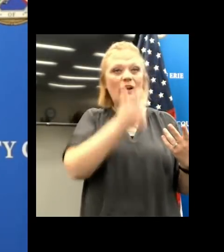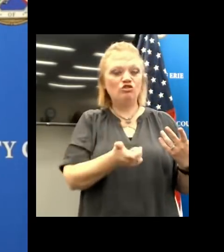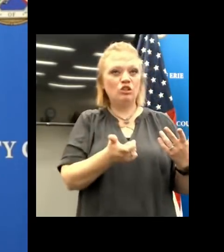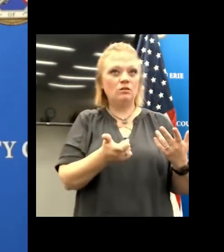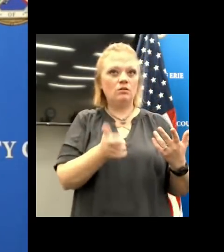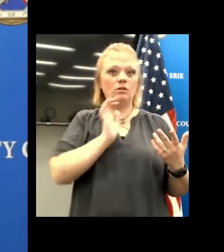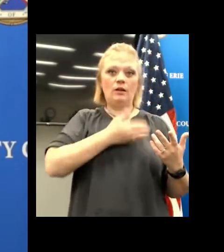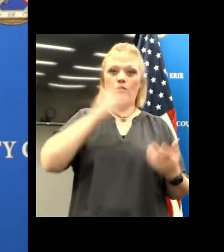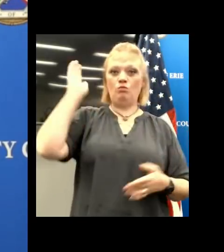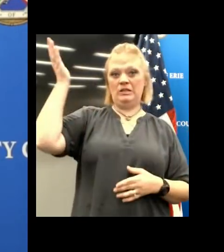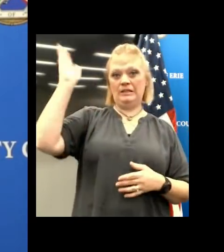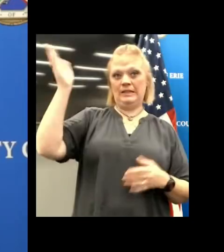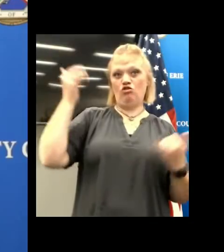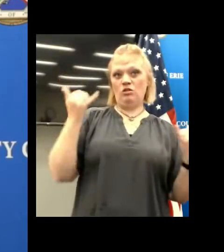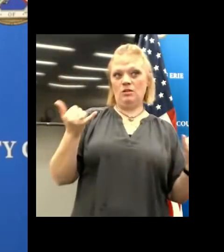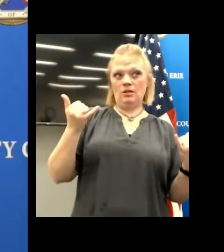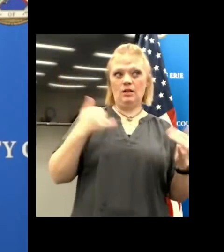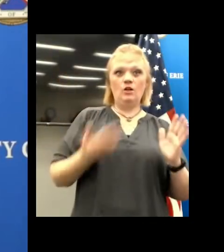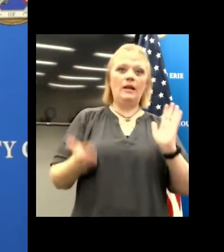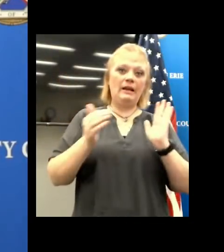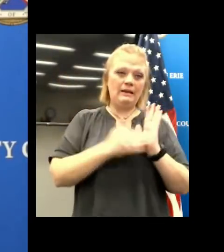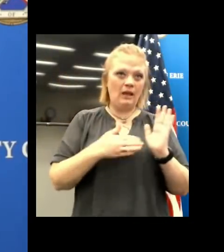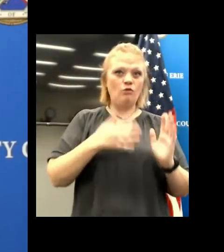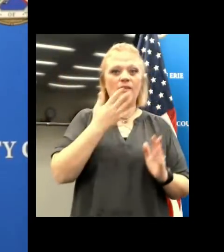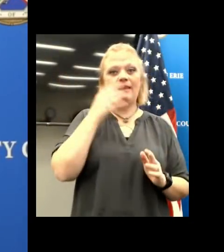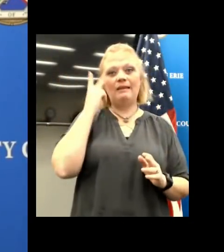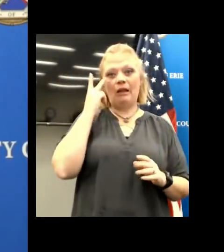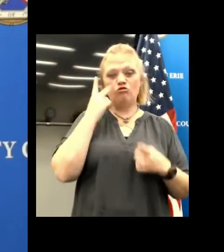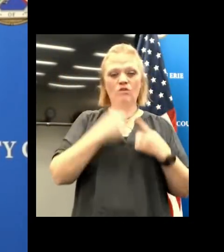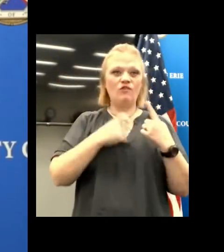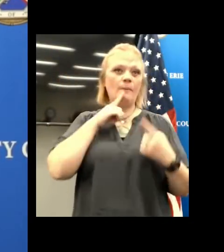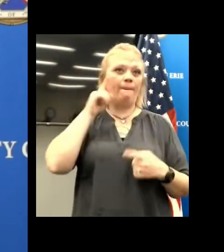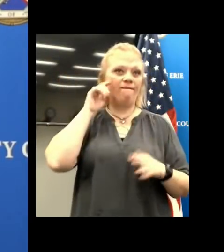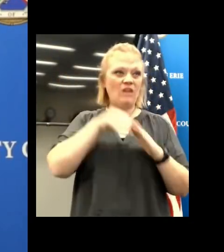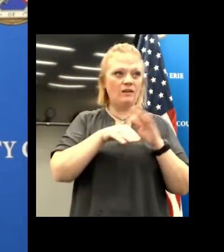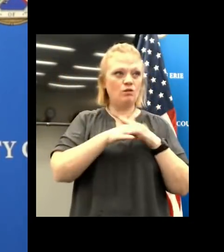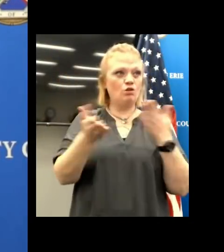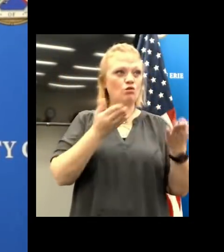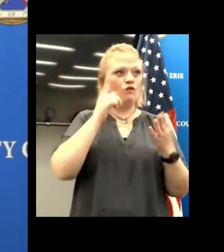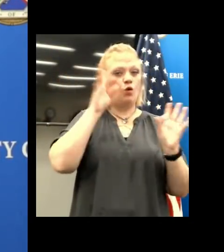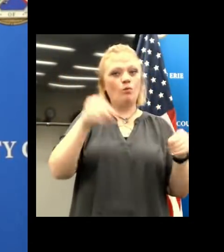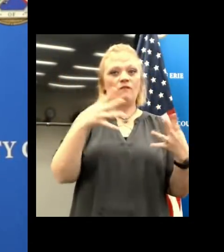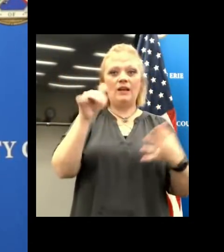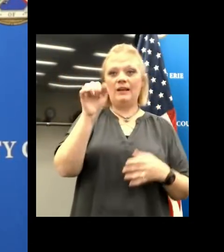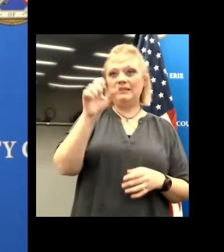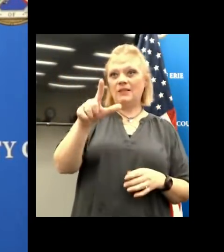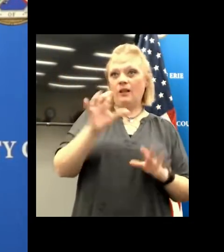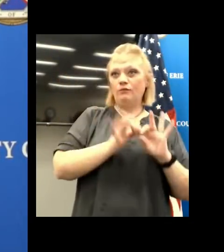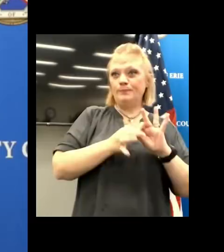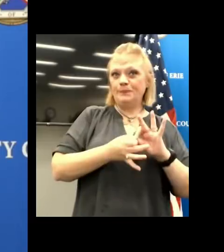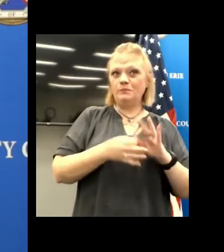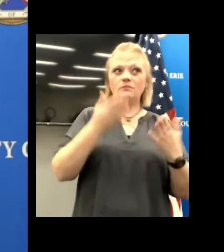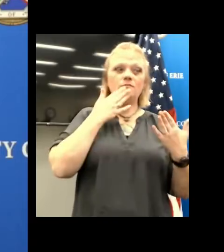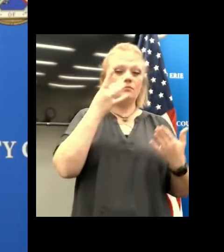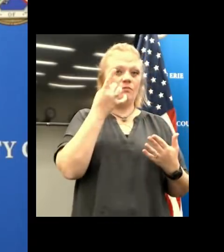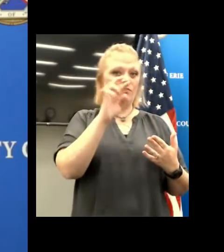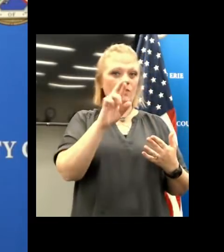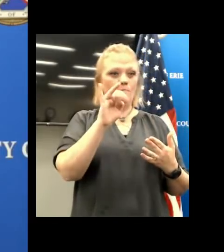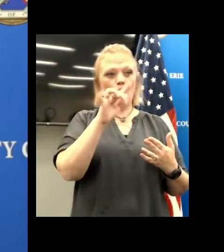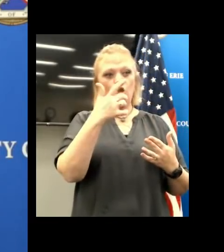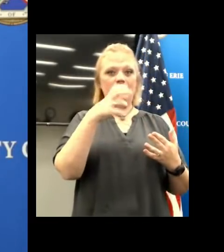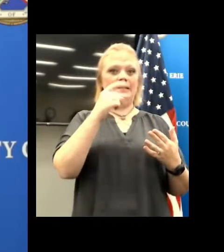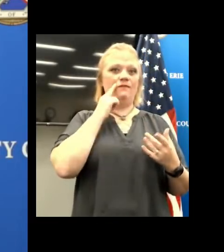our presentation today. Once again, I want to thank Kendra Schmidt from Deaf Access Services providing the American Sign Language. Thank Dr. Burstein